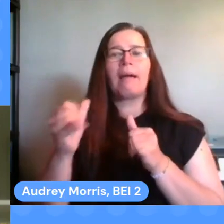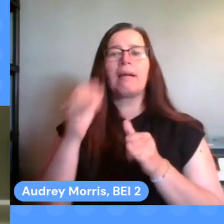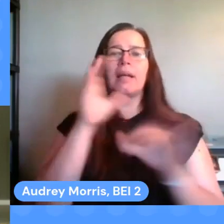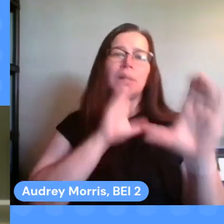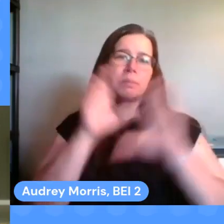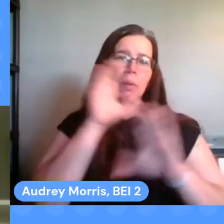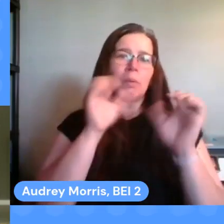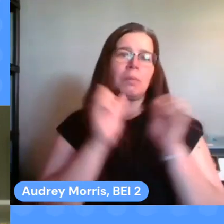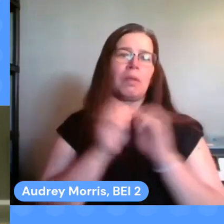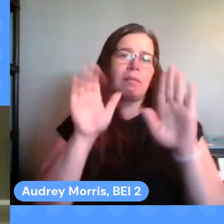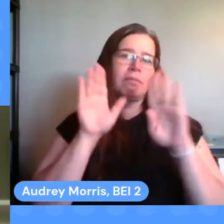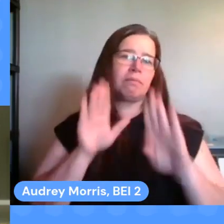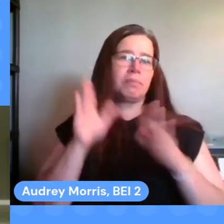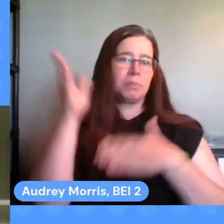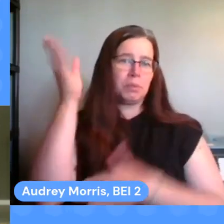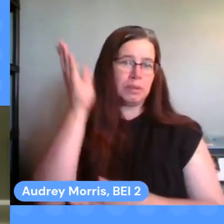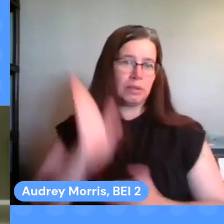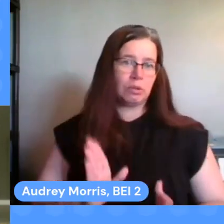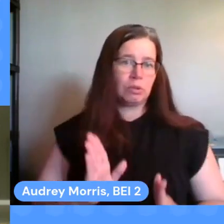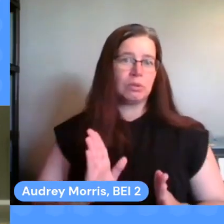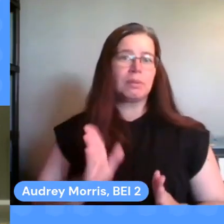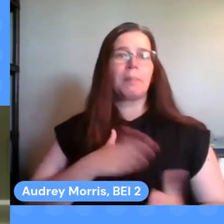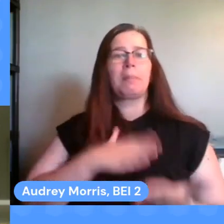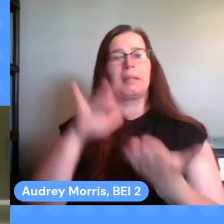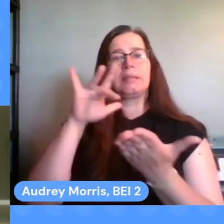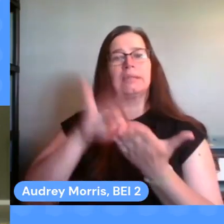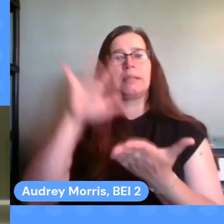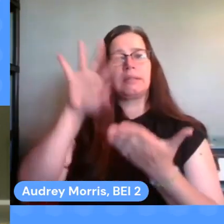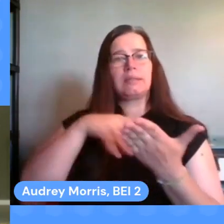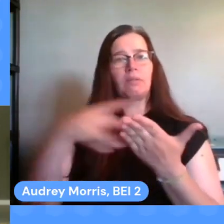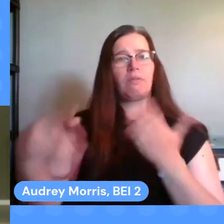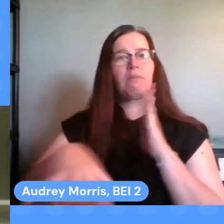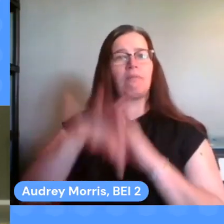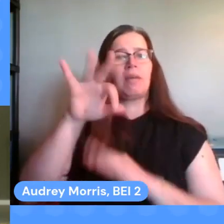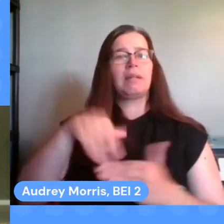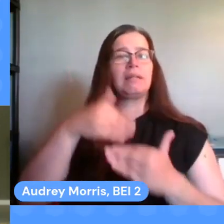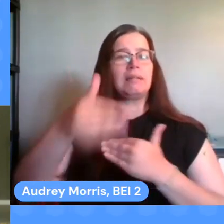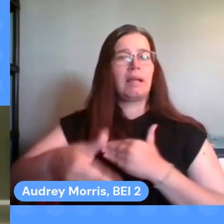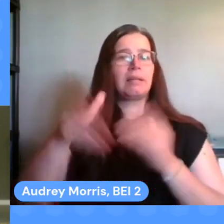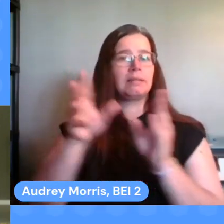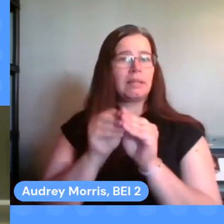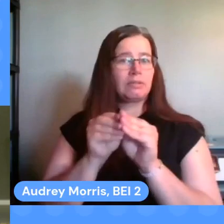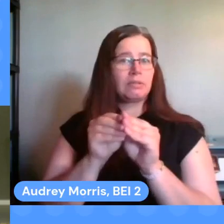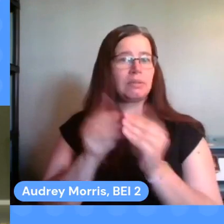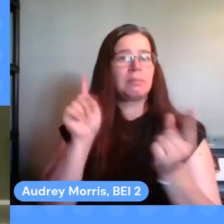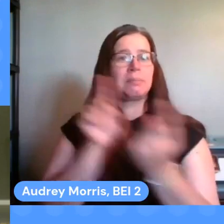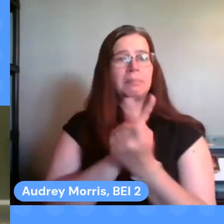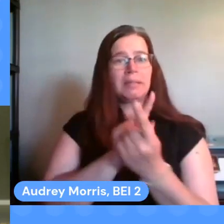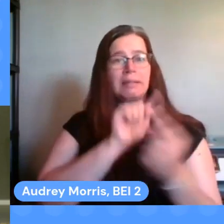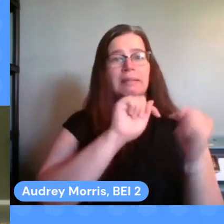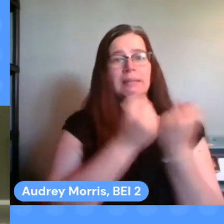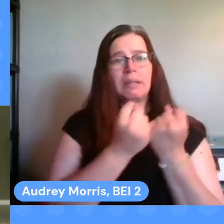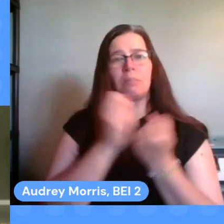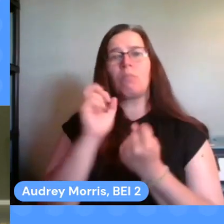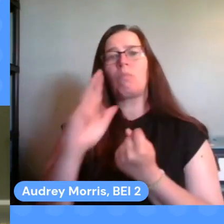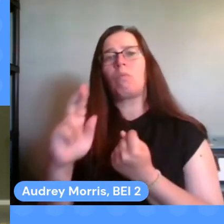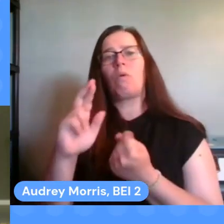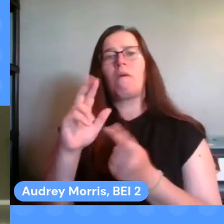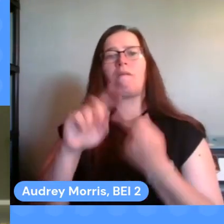with our fabulous presenters. Please click on the schedule to find your next session, meet the Scratch team, or our friends at